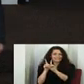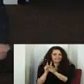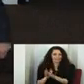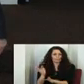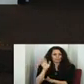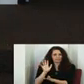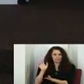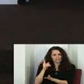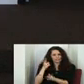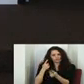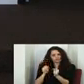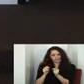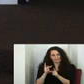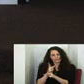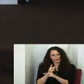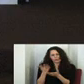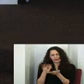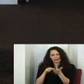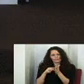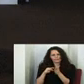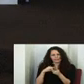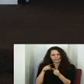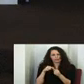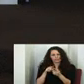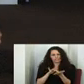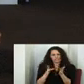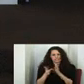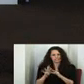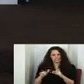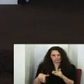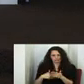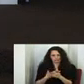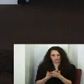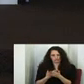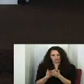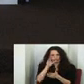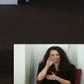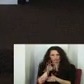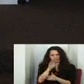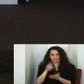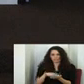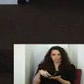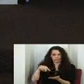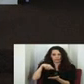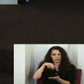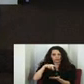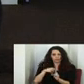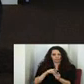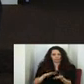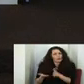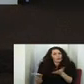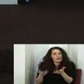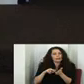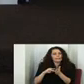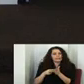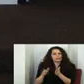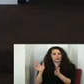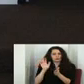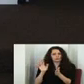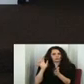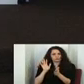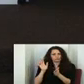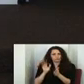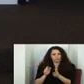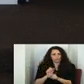tried to figure out what did it mean when Jesus was hung on a cross and rose from the dead, what it mean to those early worshipers as